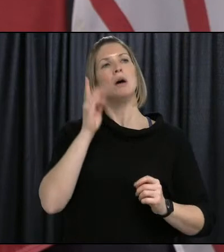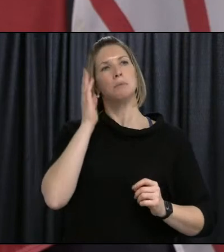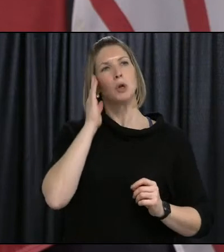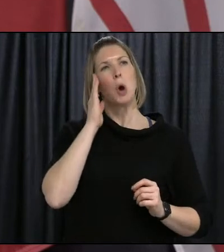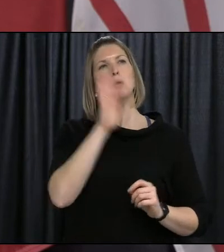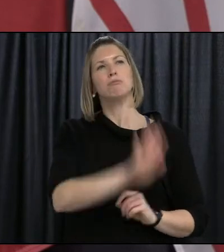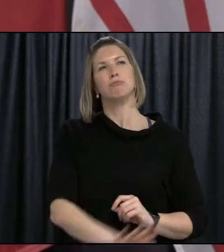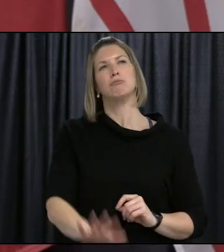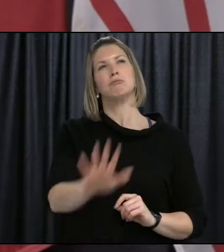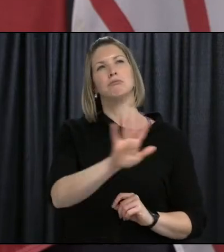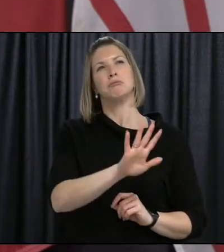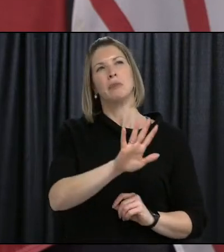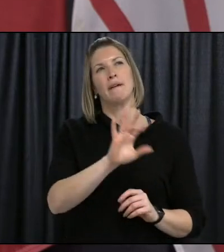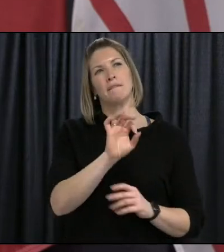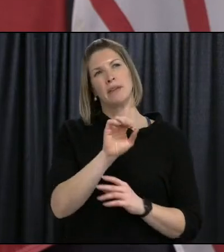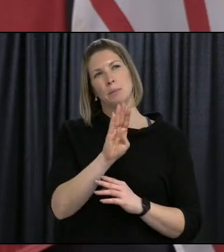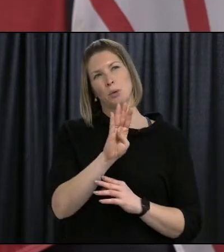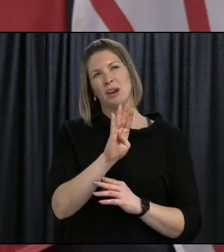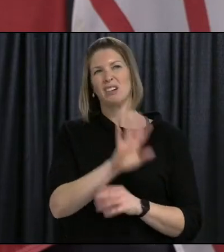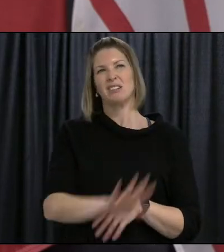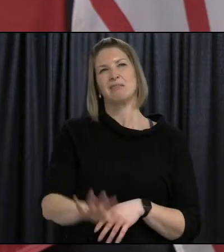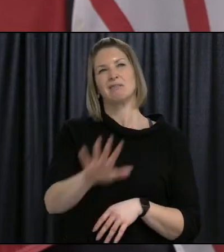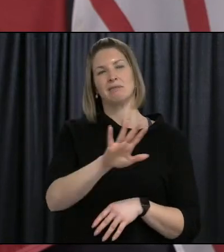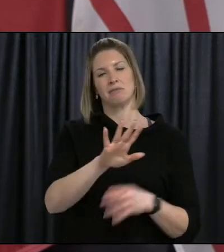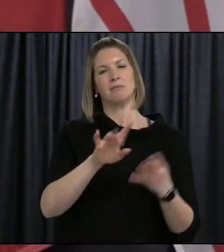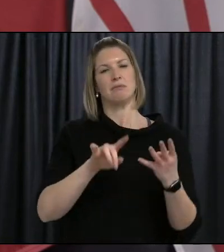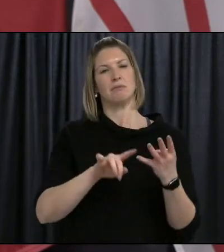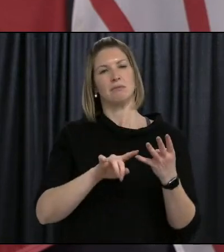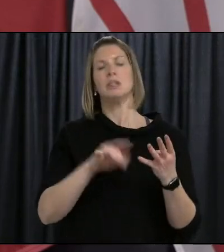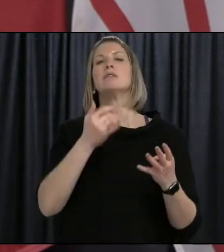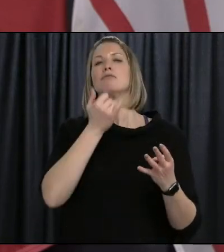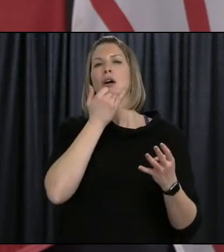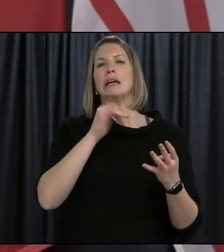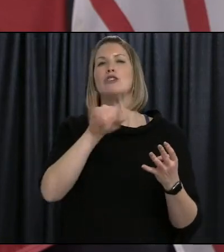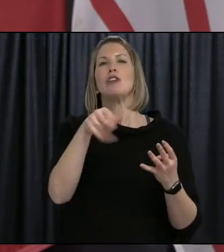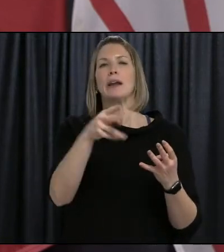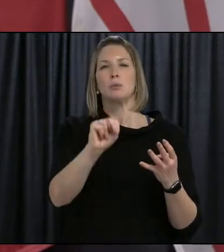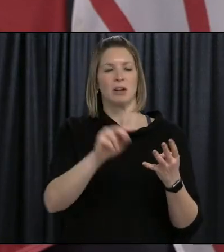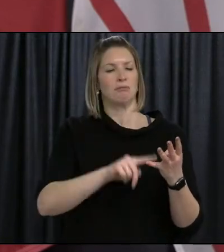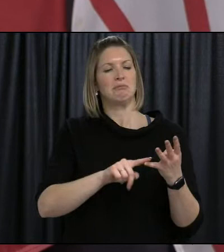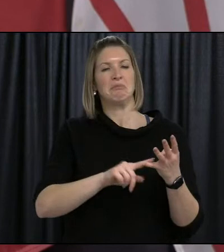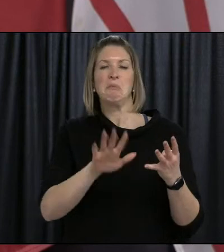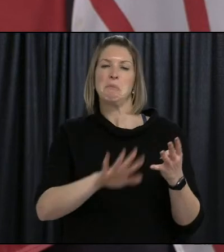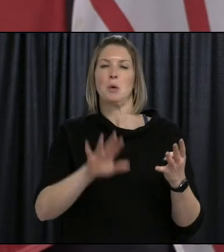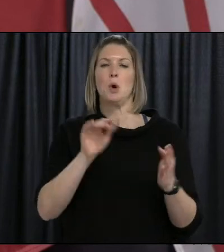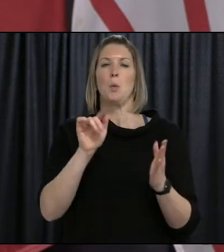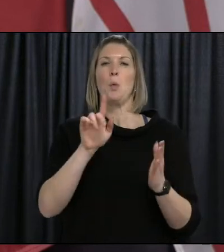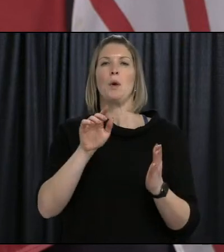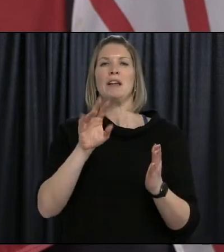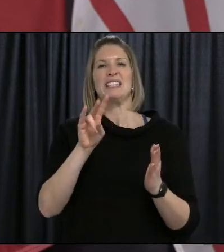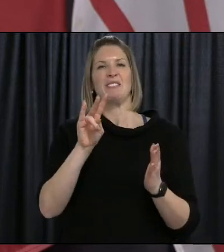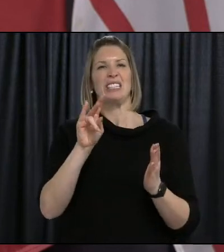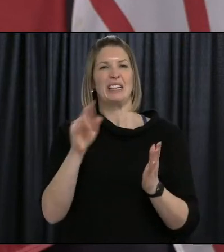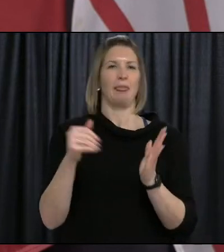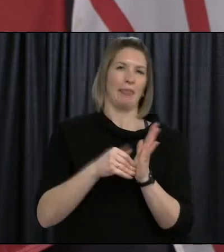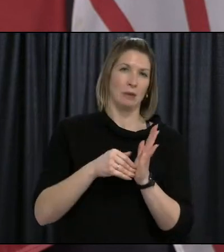of 17,000 by the end of January, which is above our initial